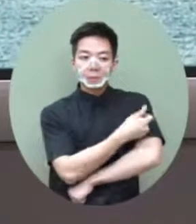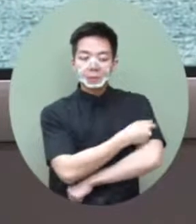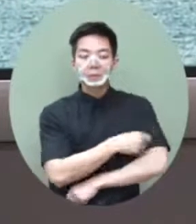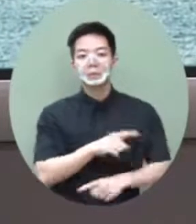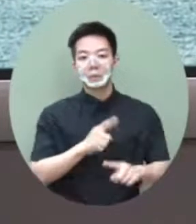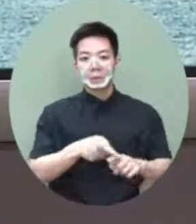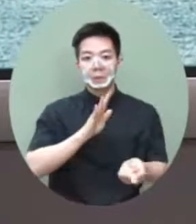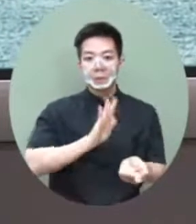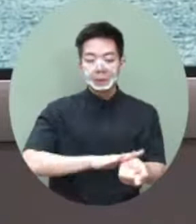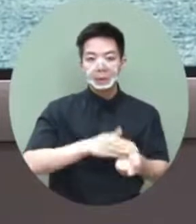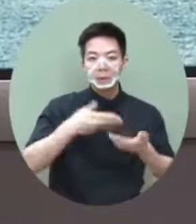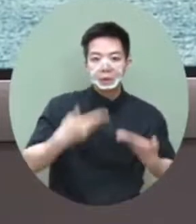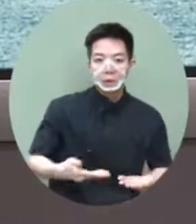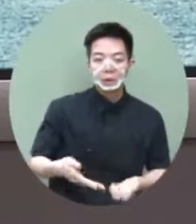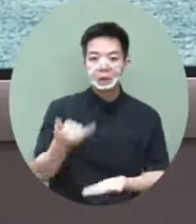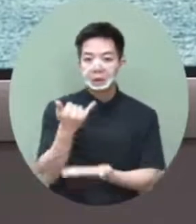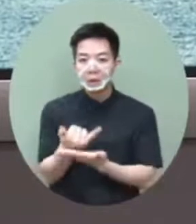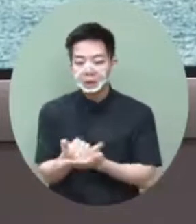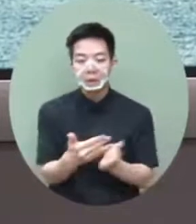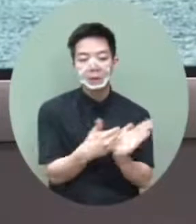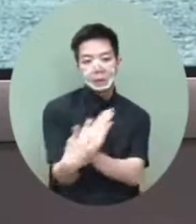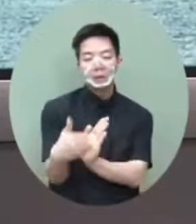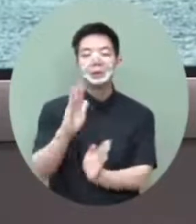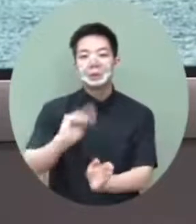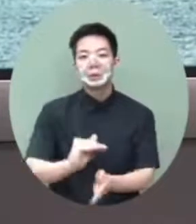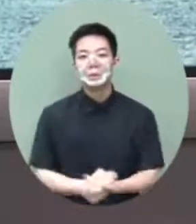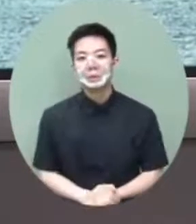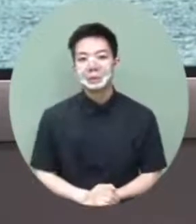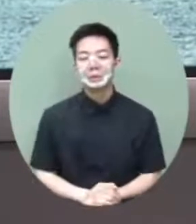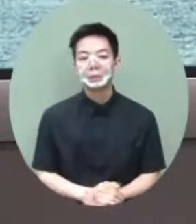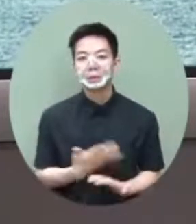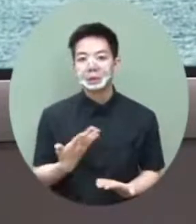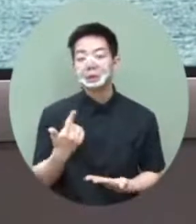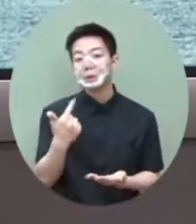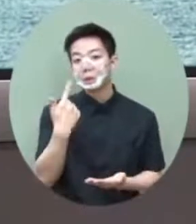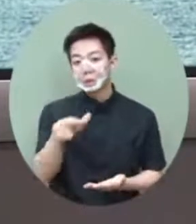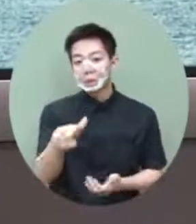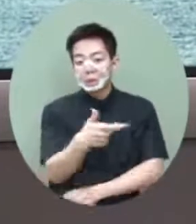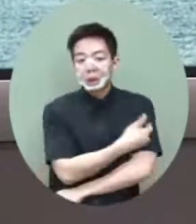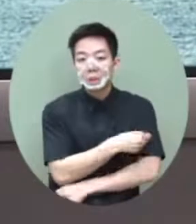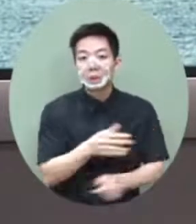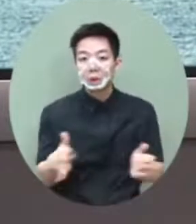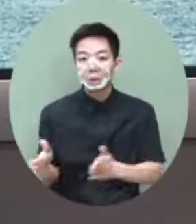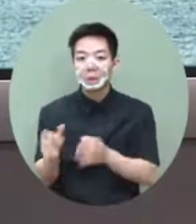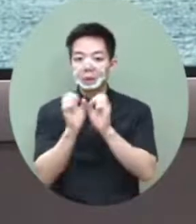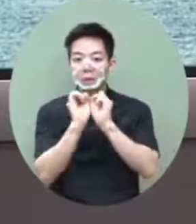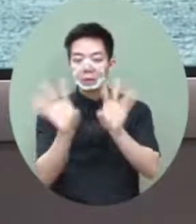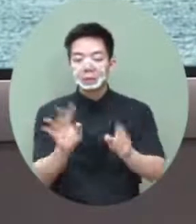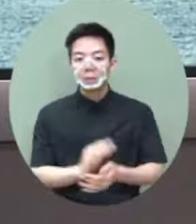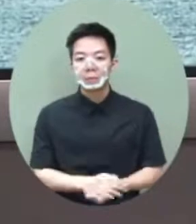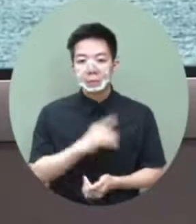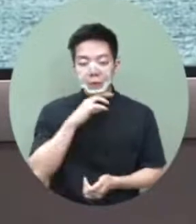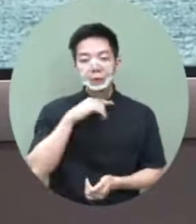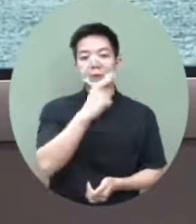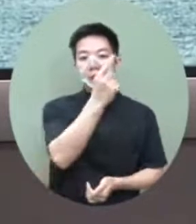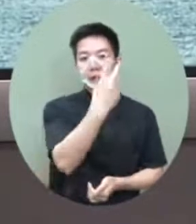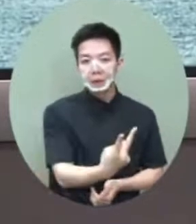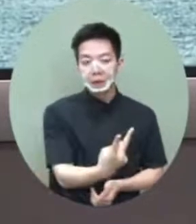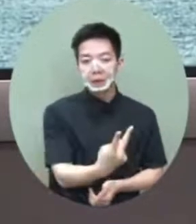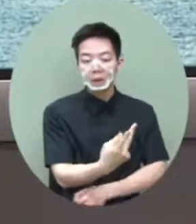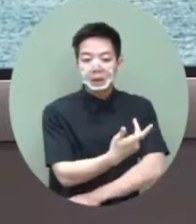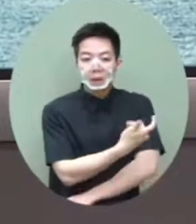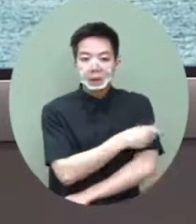patient support call centre to give them assistance they need. That includes appointment in the